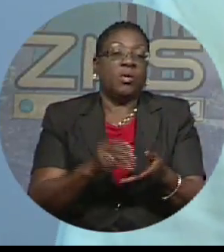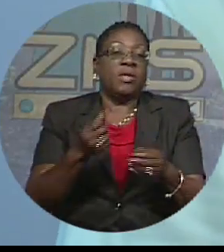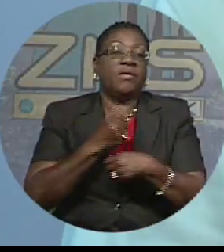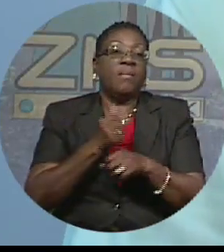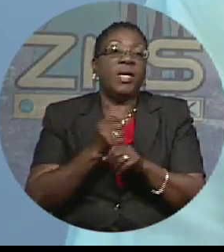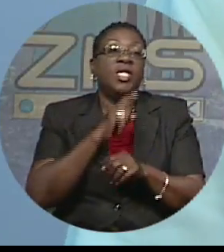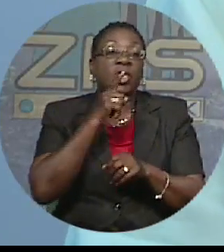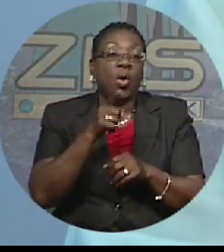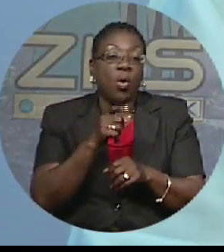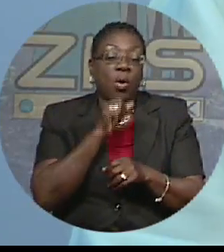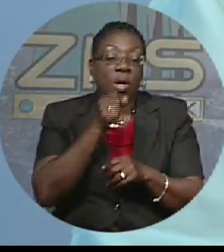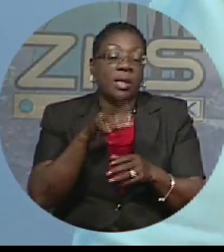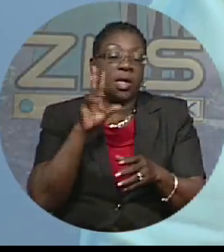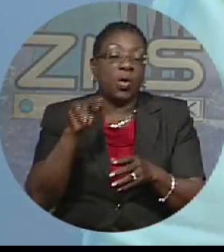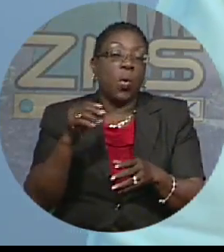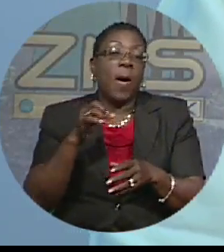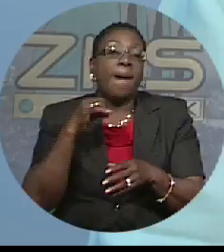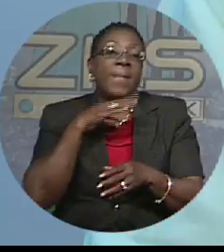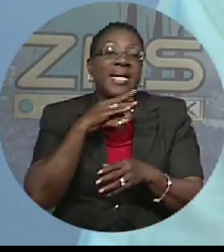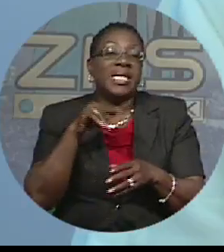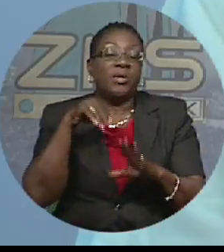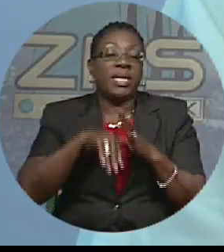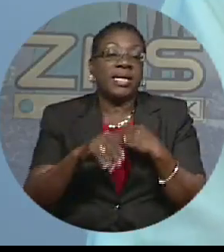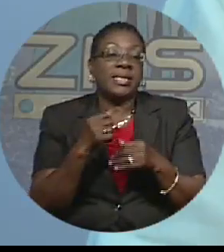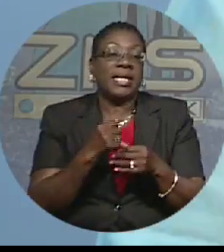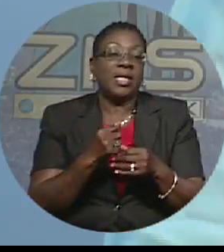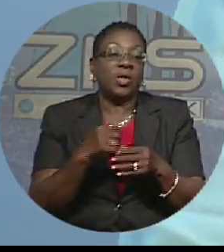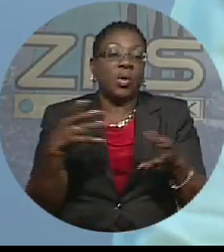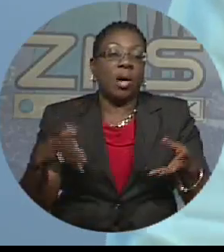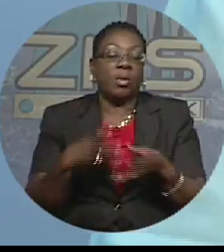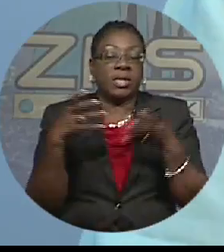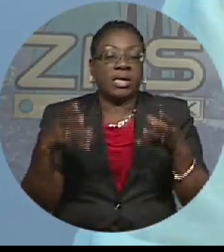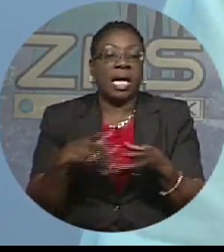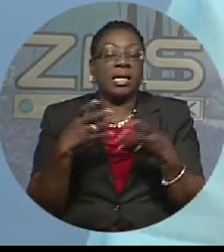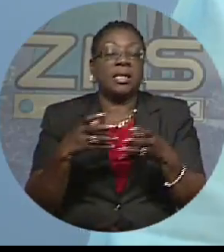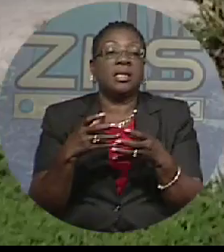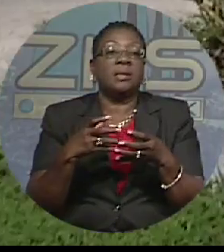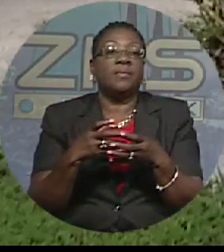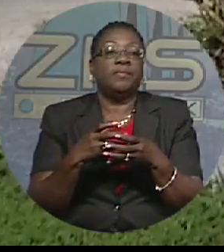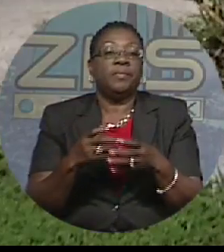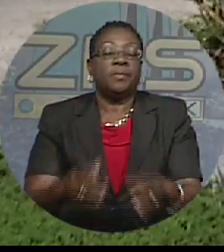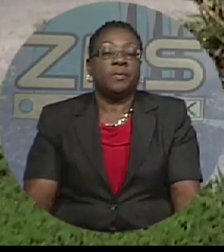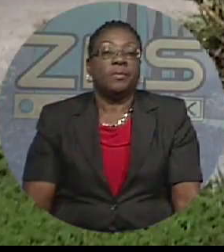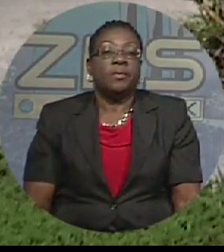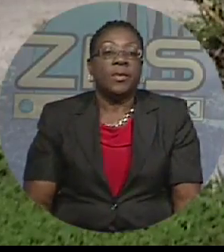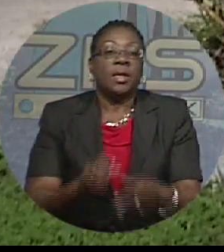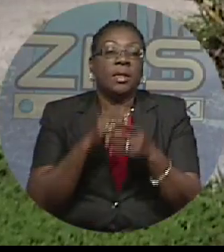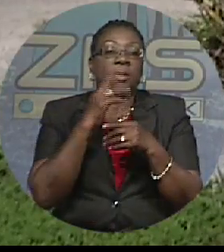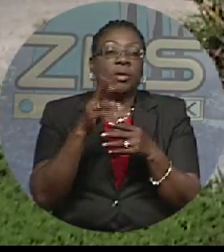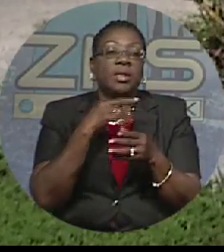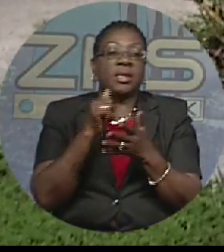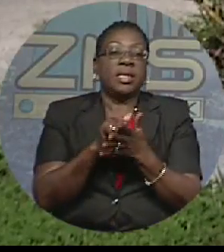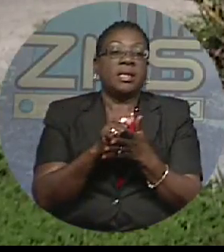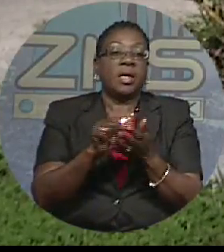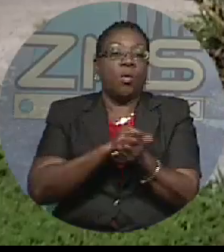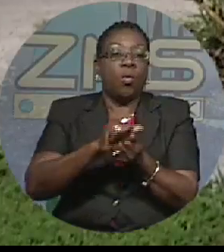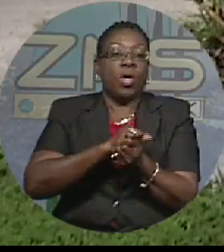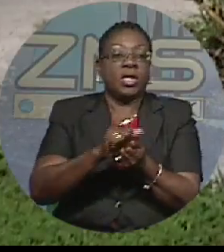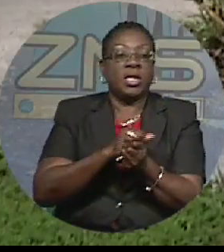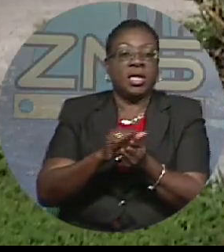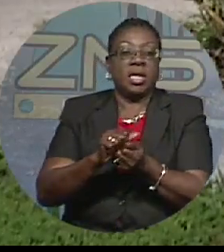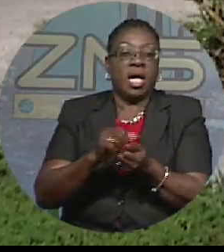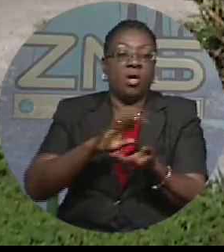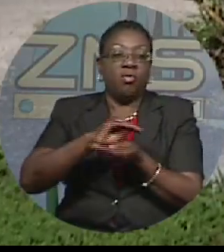of bacteria from one item of food to another, simply because one is cooked and one isn't. The instructors say washing, rinsing,